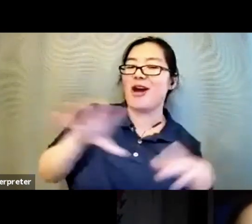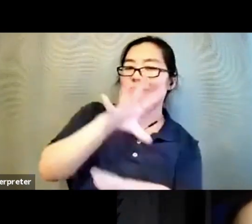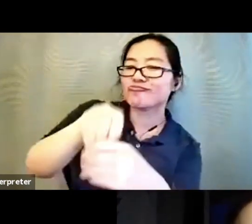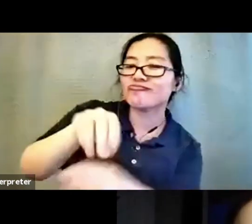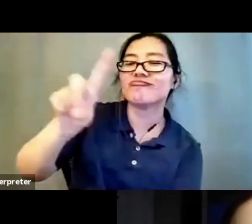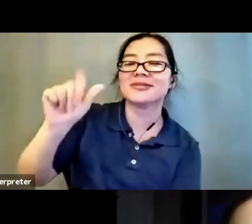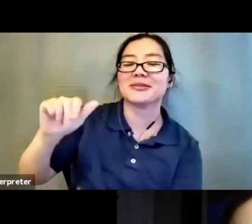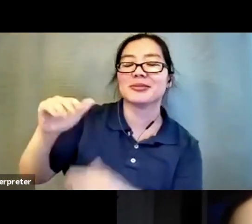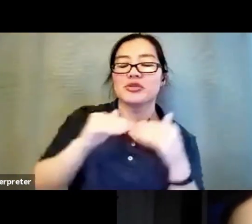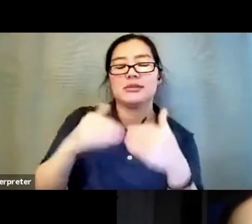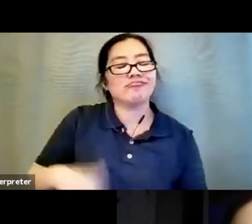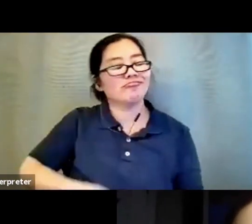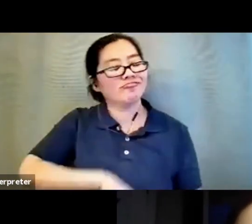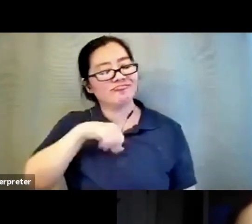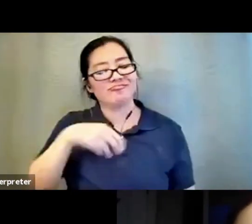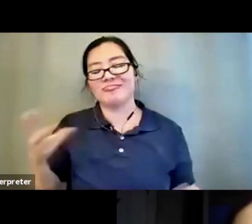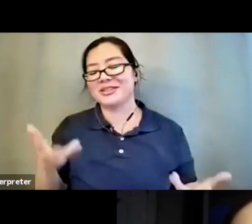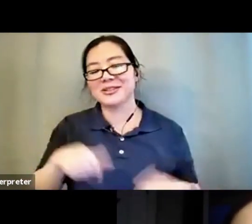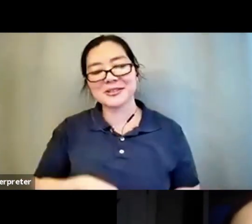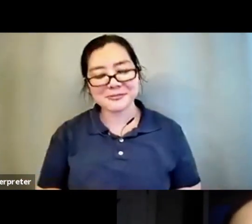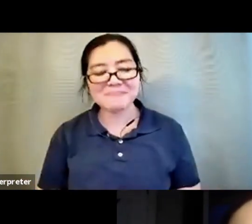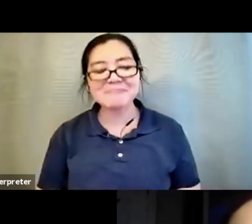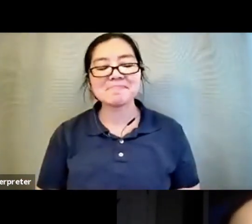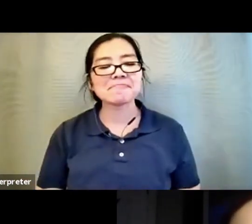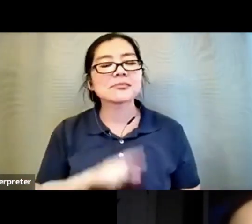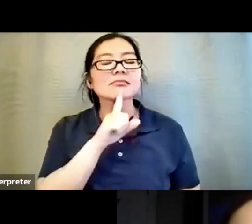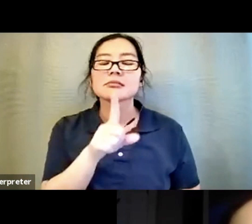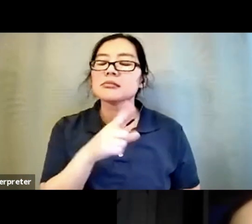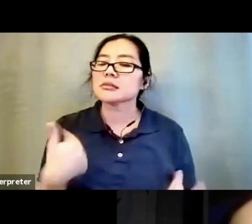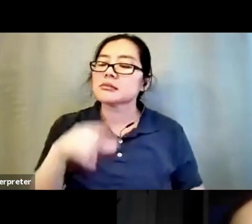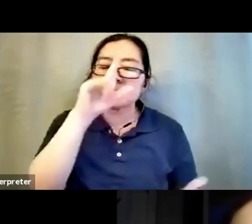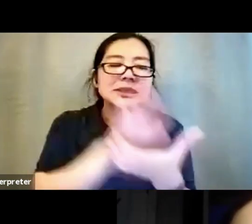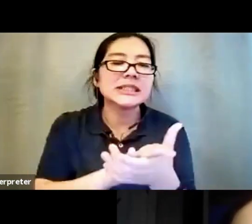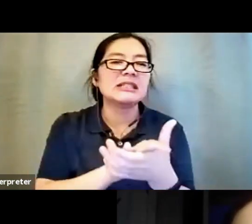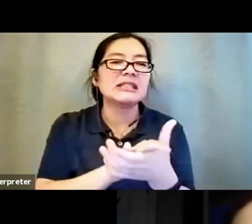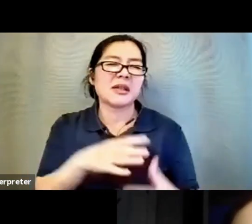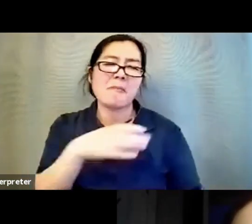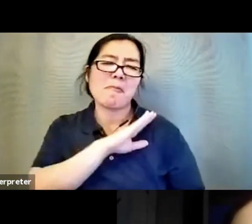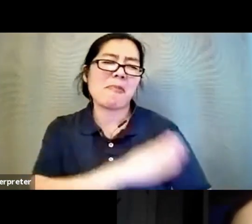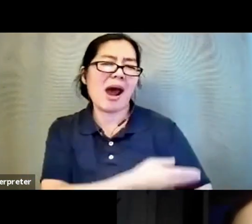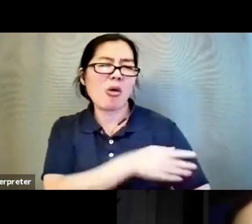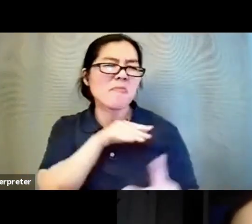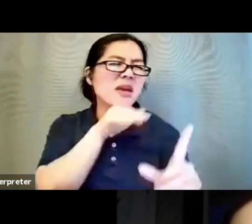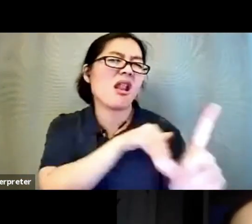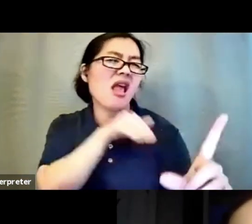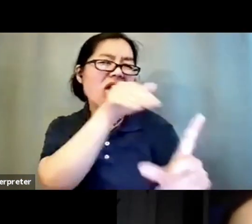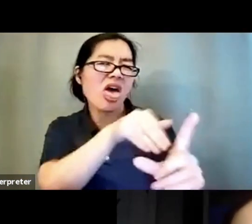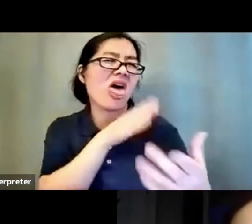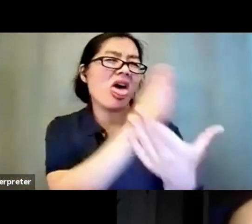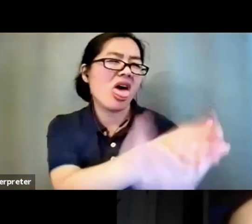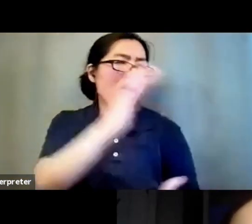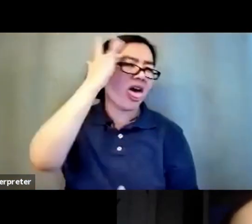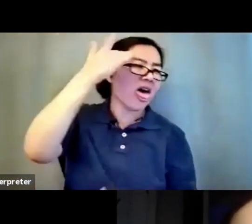here. And I just really believe in the power of being obnoxious. And from Massachusetts, I'm from Worcester. So I